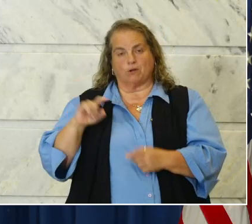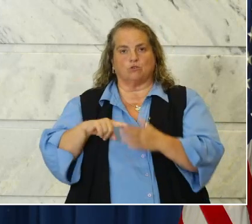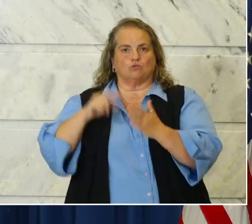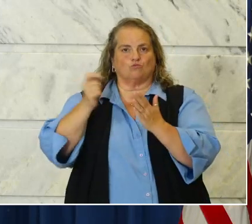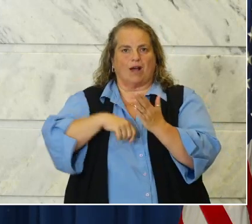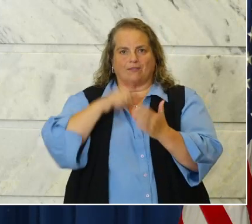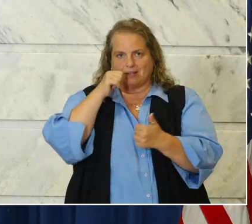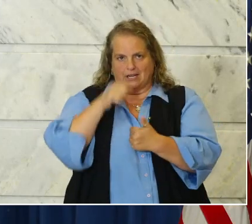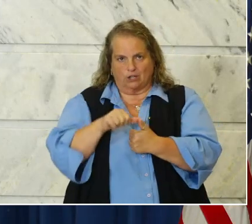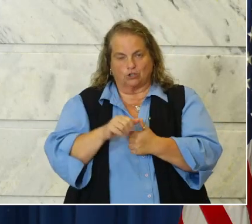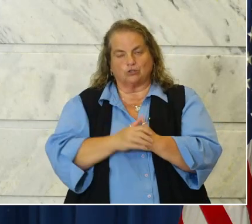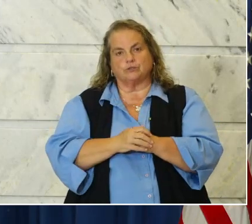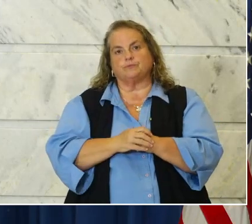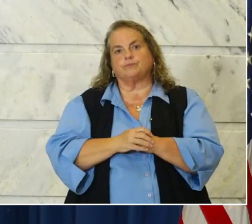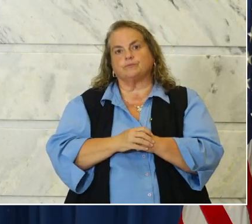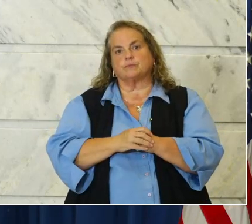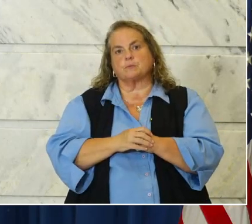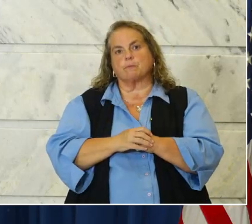letters.